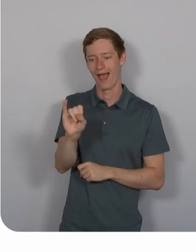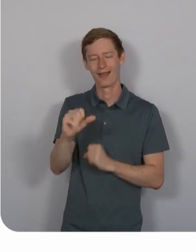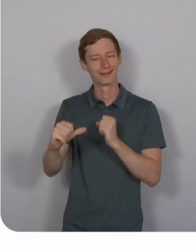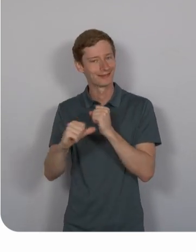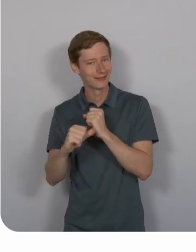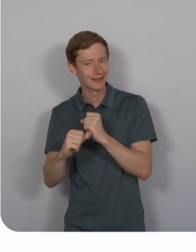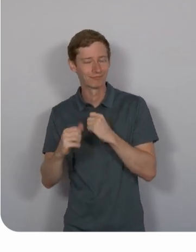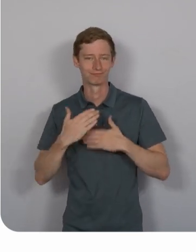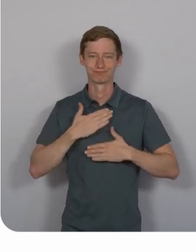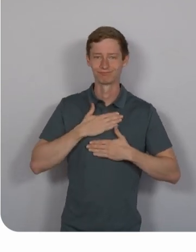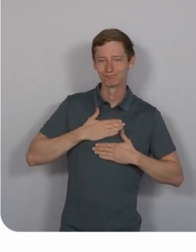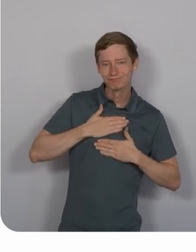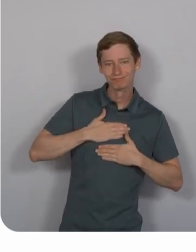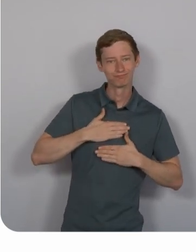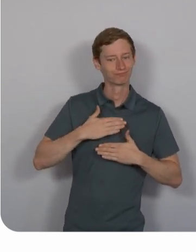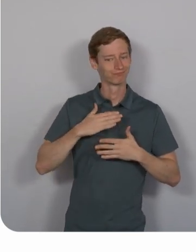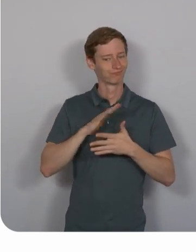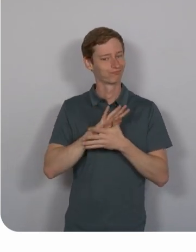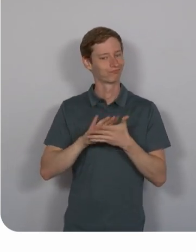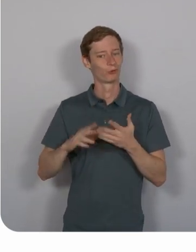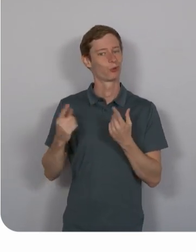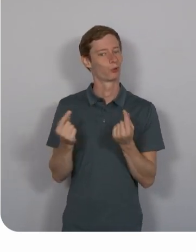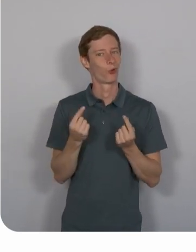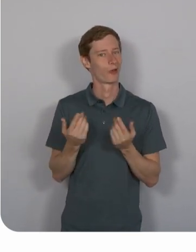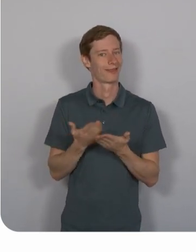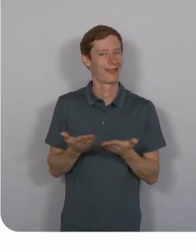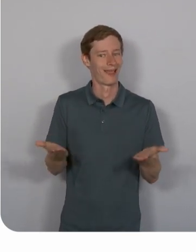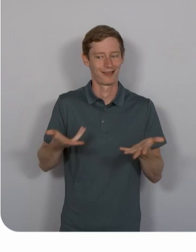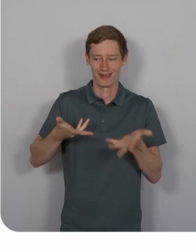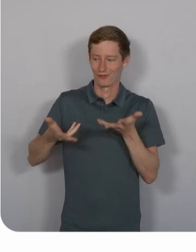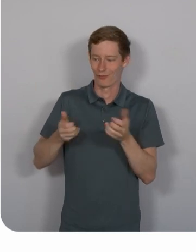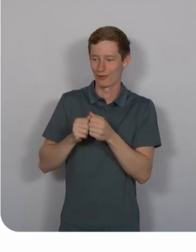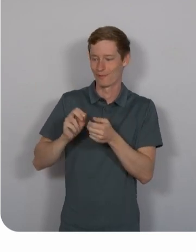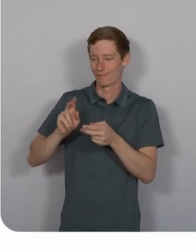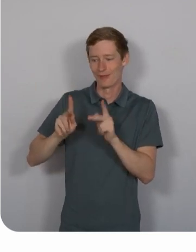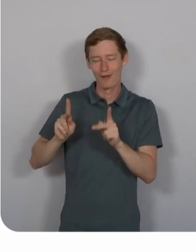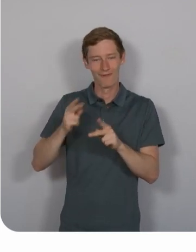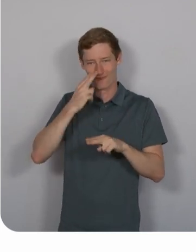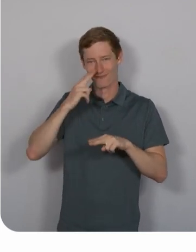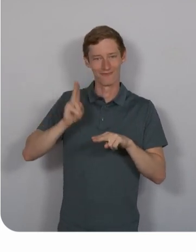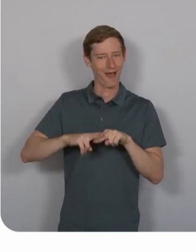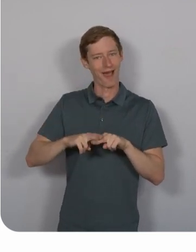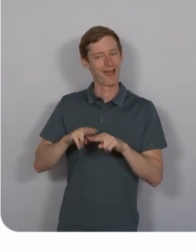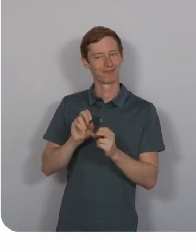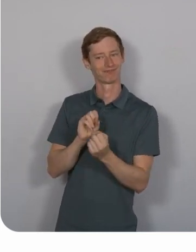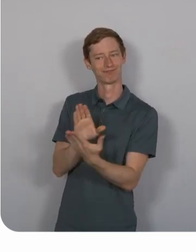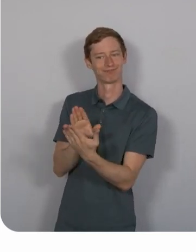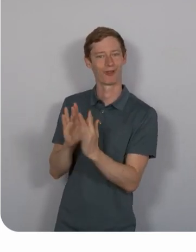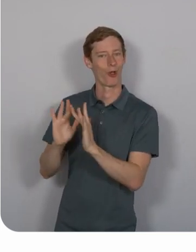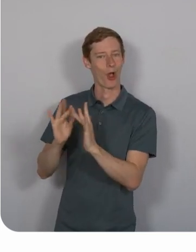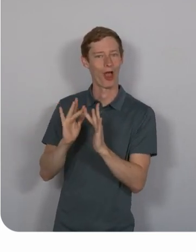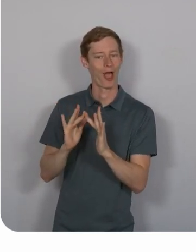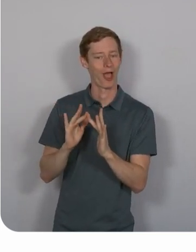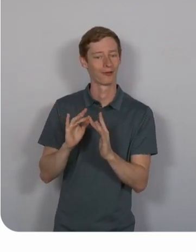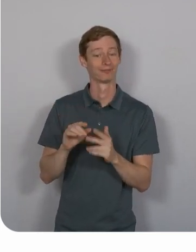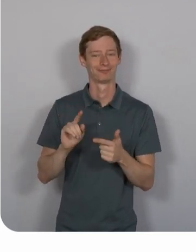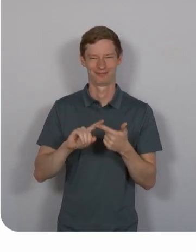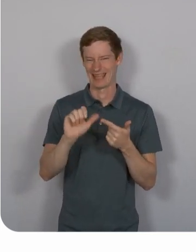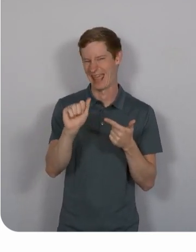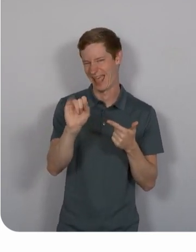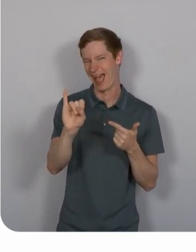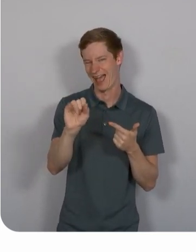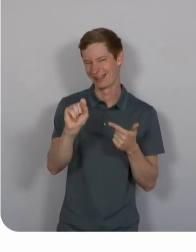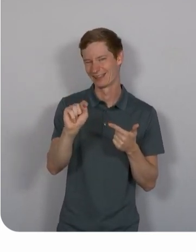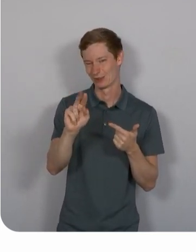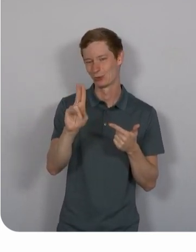assistance, entertainment, and just getting things done, interacting with people in a fun way in the way that you would online. AI Studio.